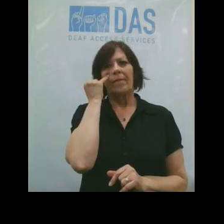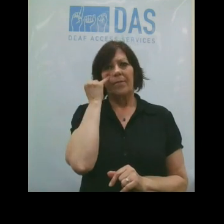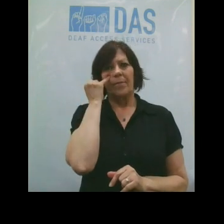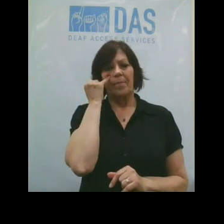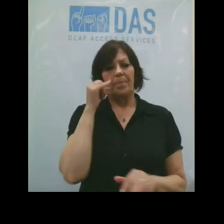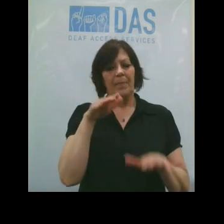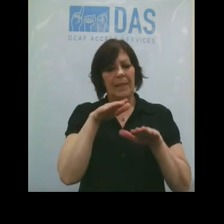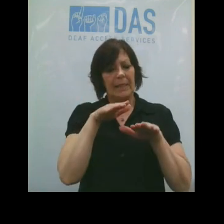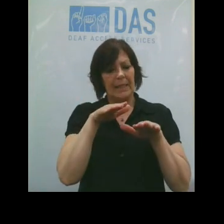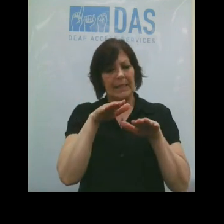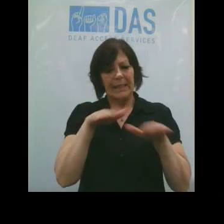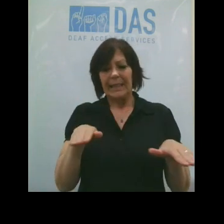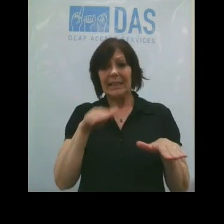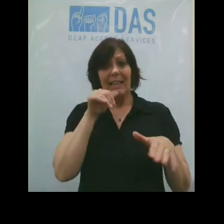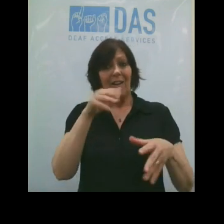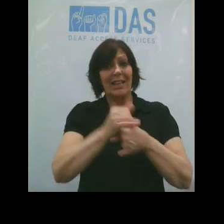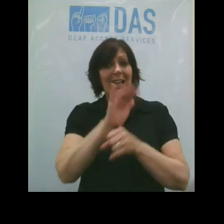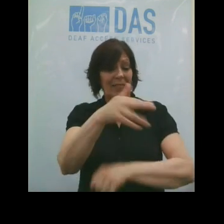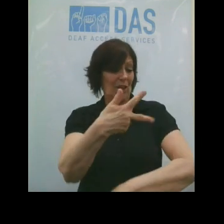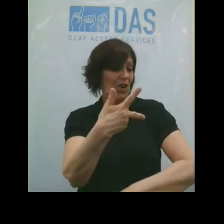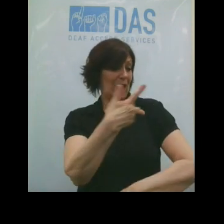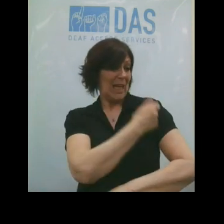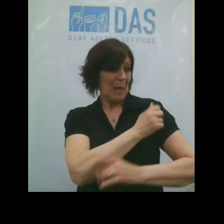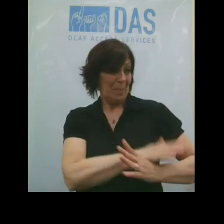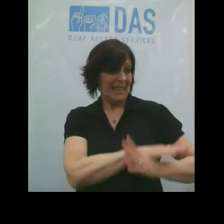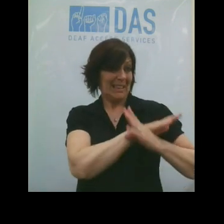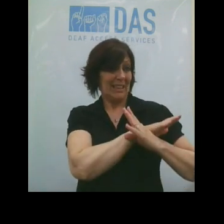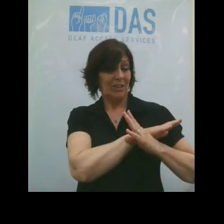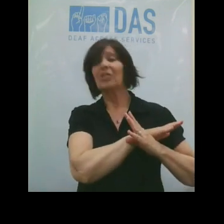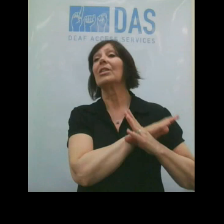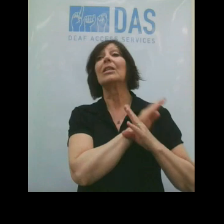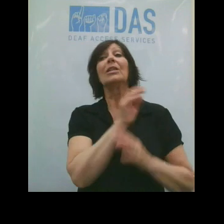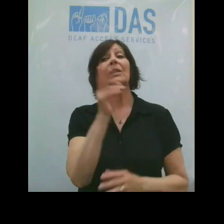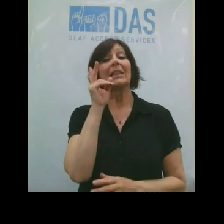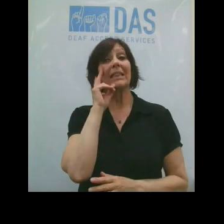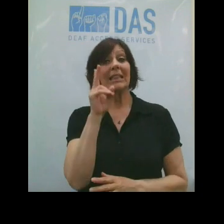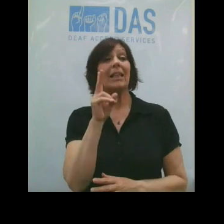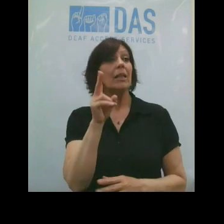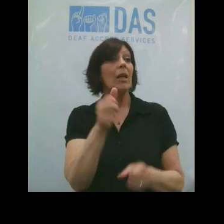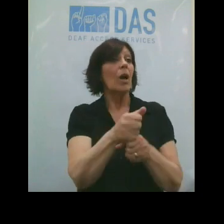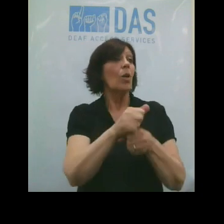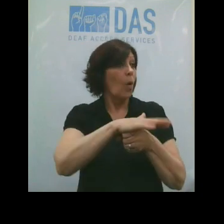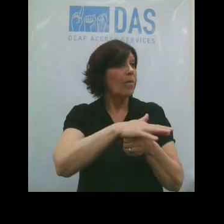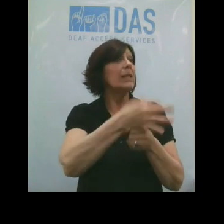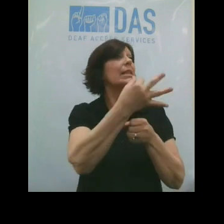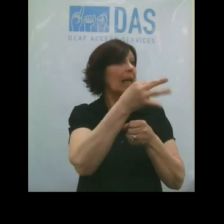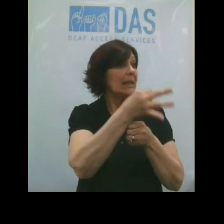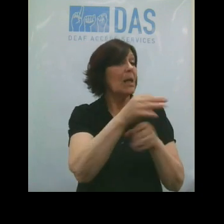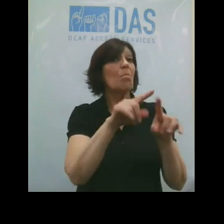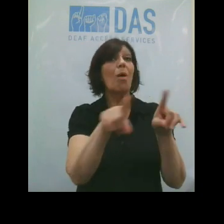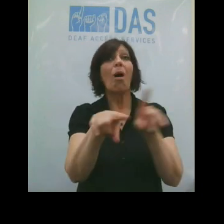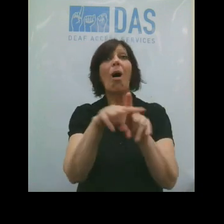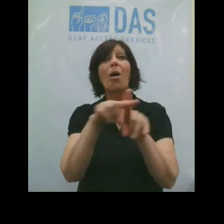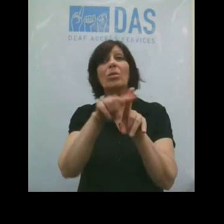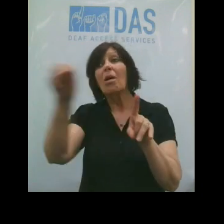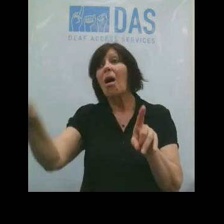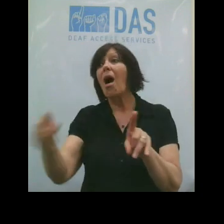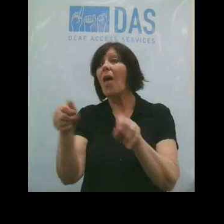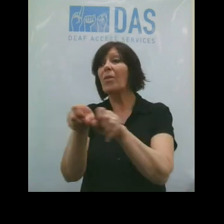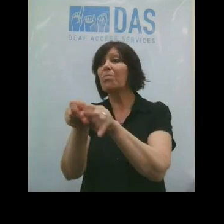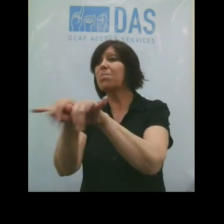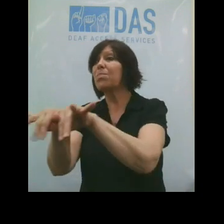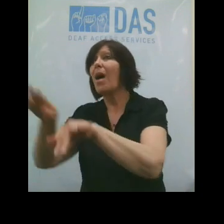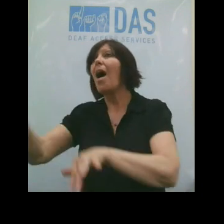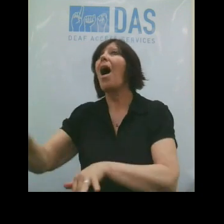if kids are not getting their immunizations, then we can see not only COVID-19 in our community, but we can see outbreaks of